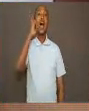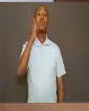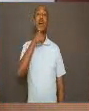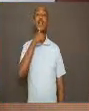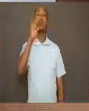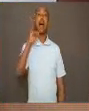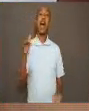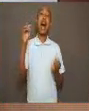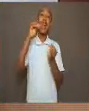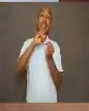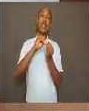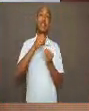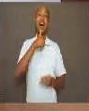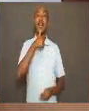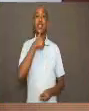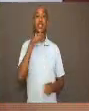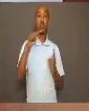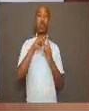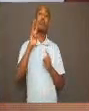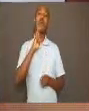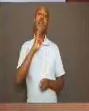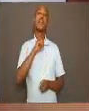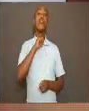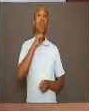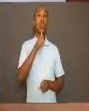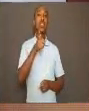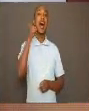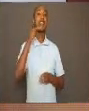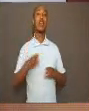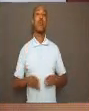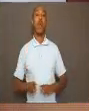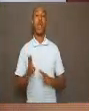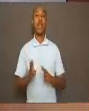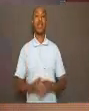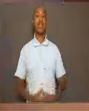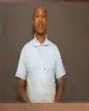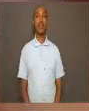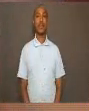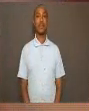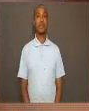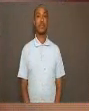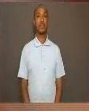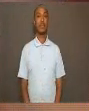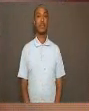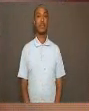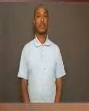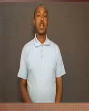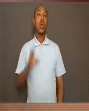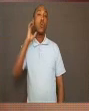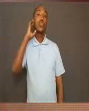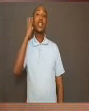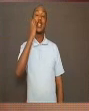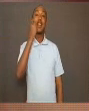acids by adding the acid to water, not the other way around. If